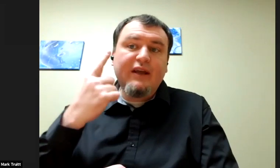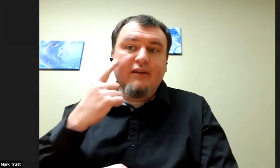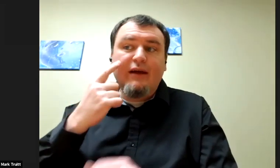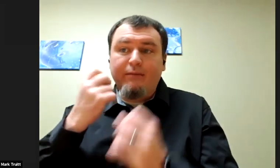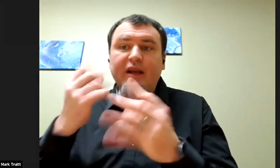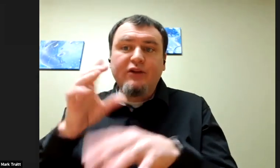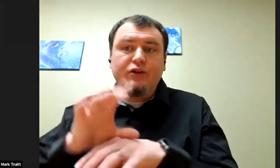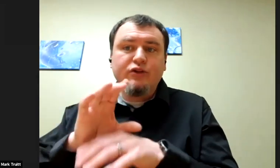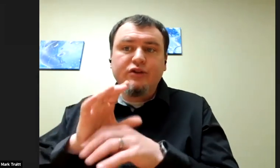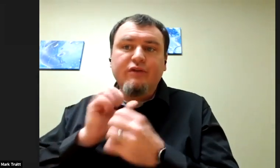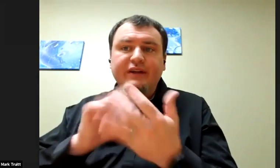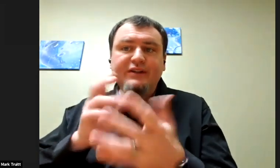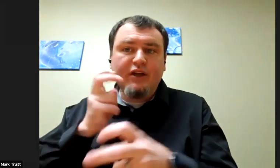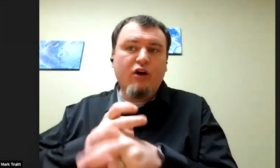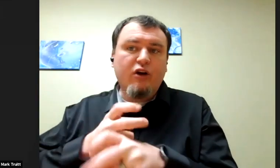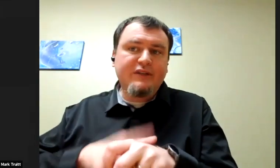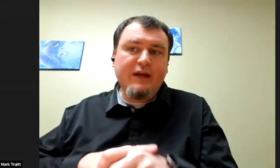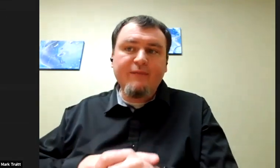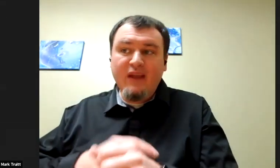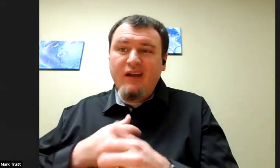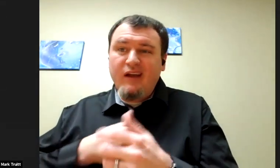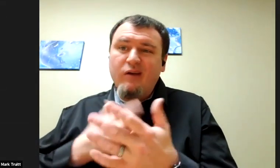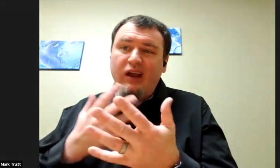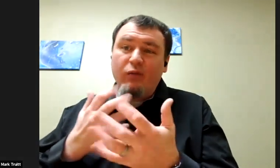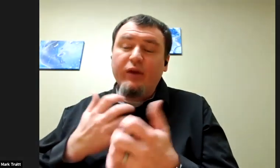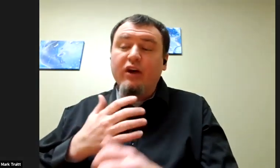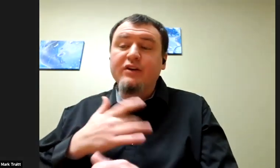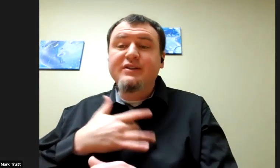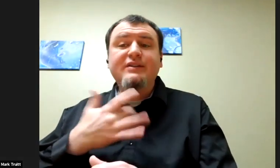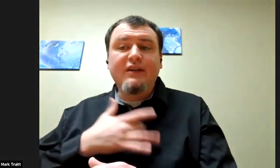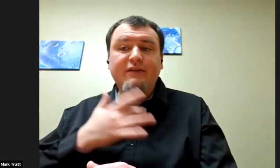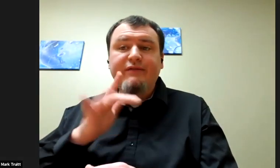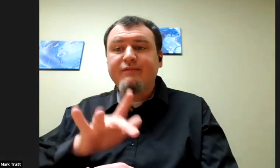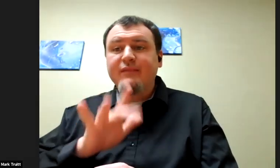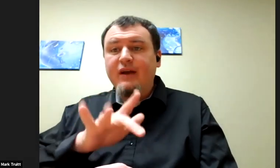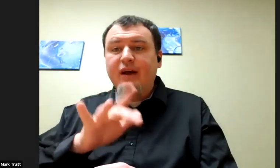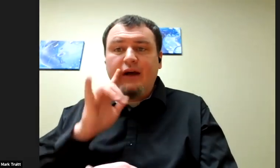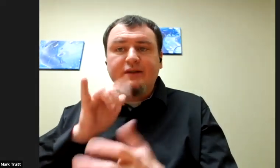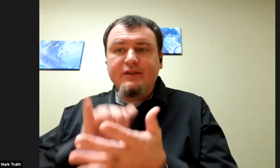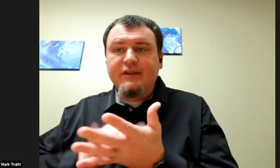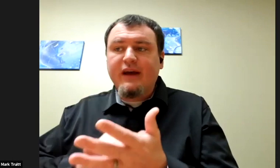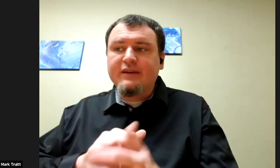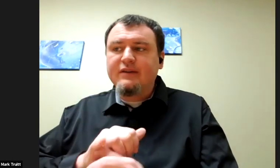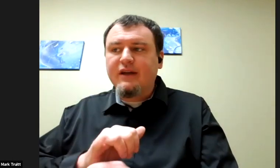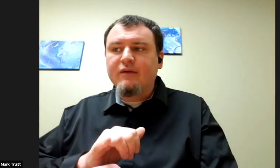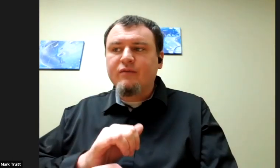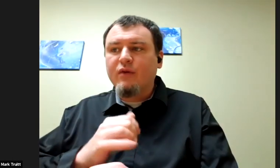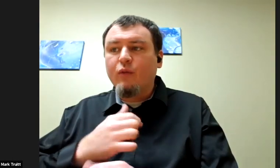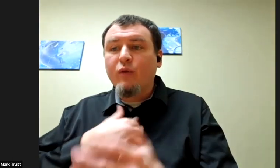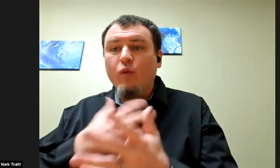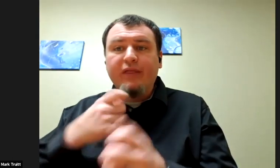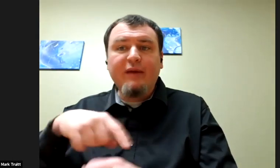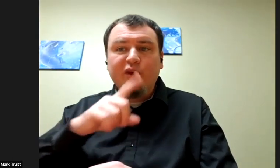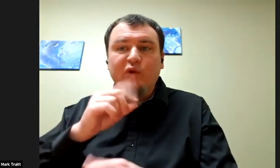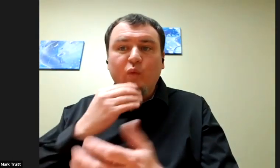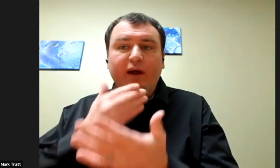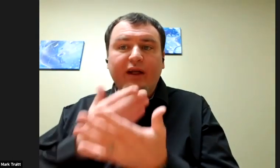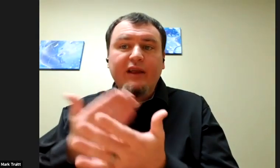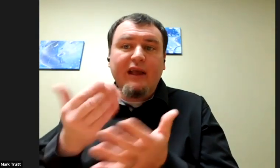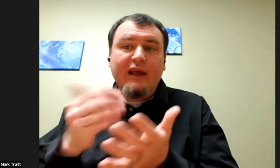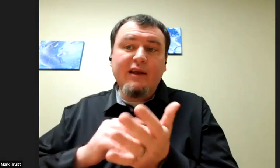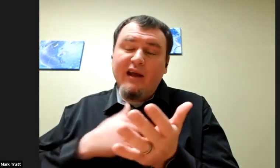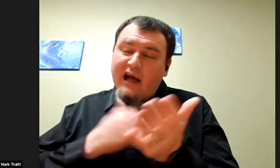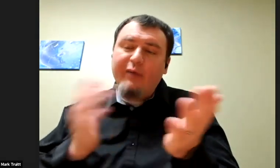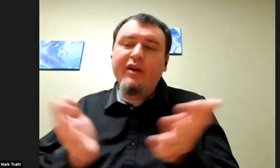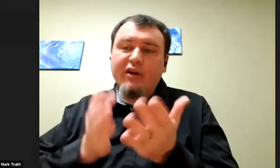understand that many churches are facing a hard time. And we are sensitive to that, and we want them to do